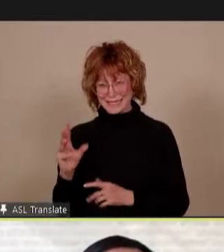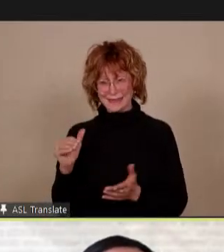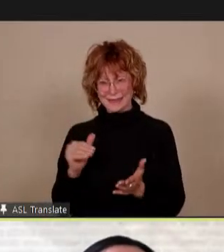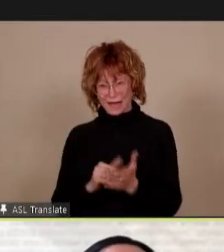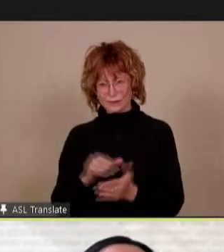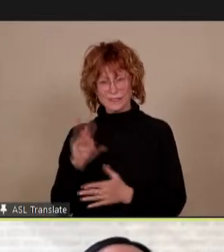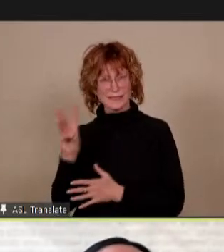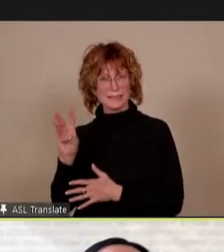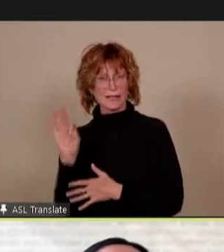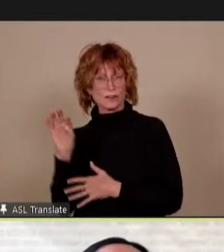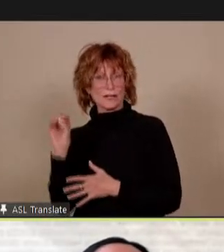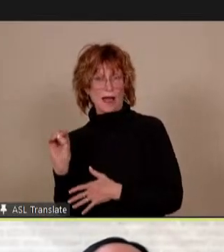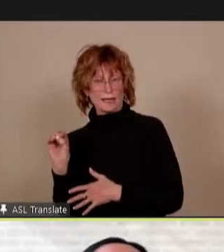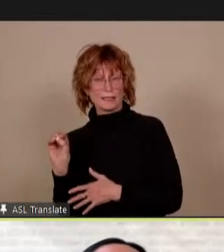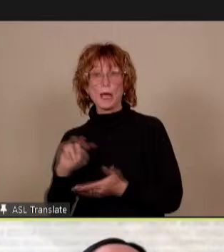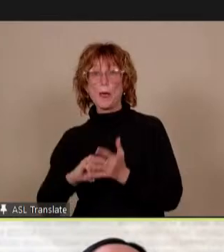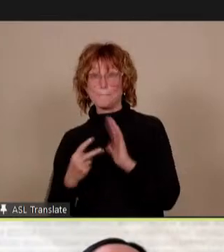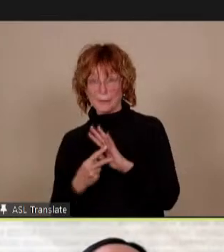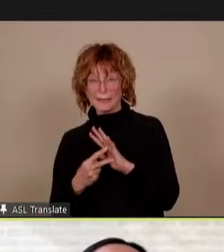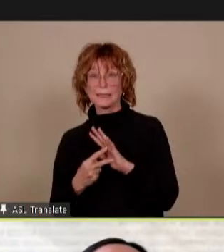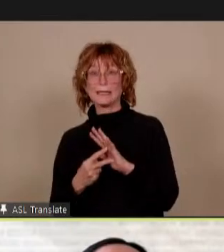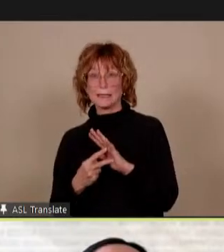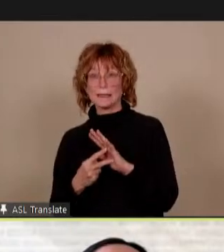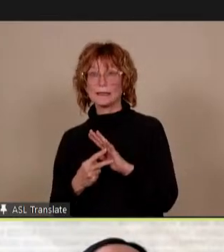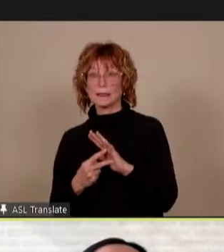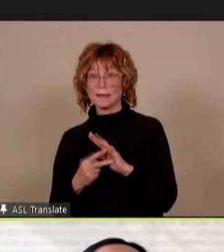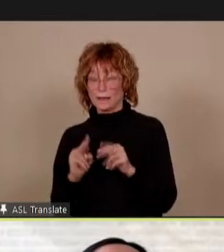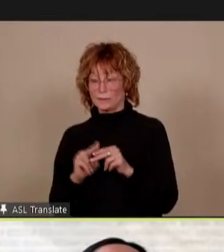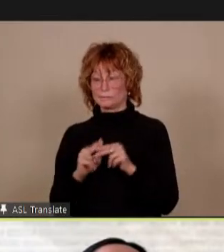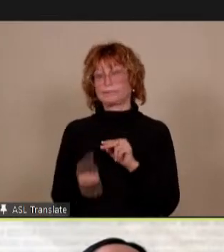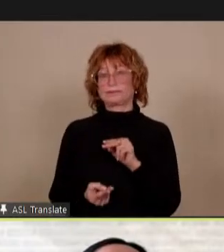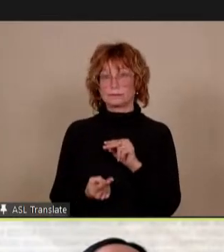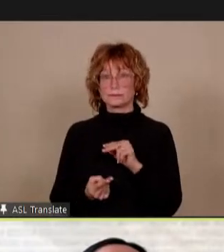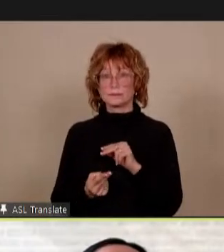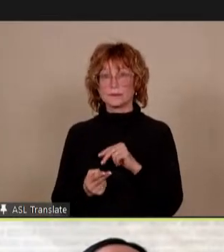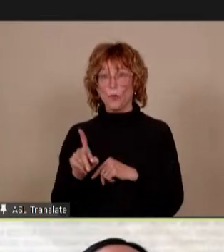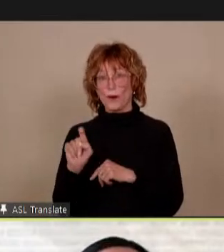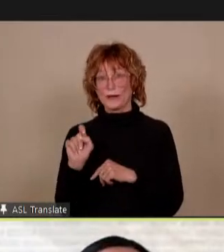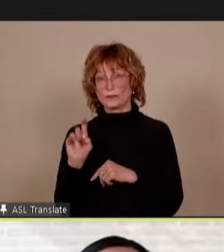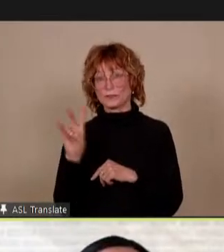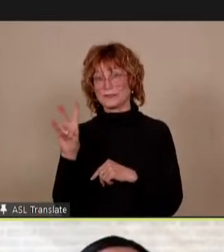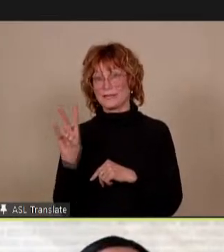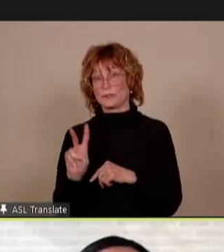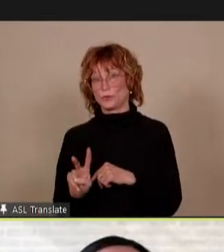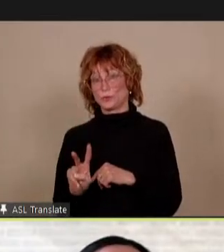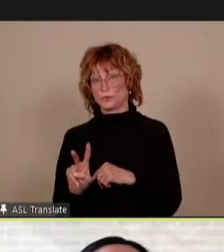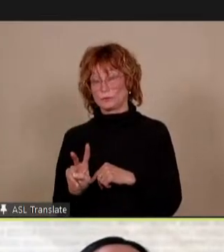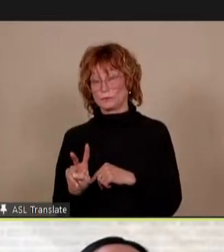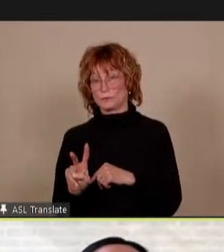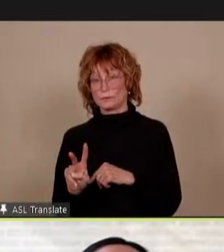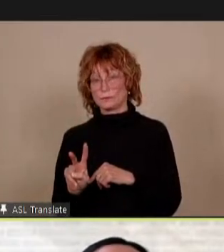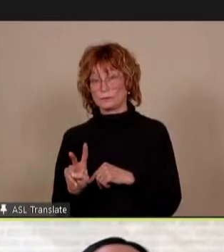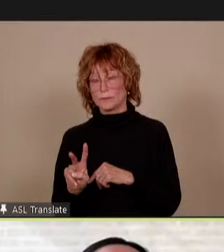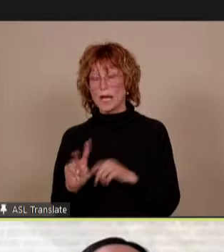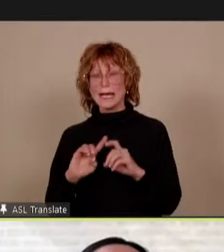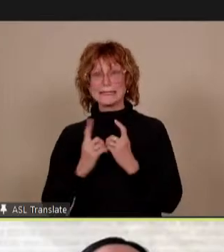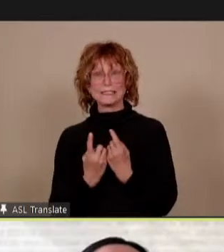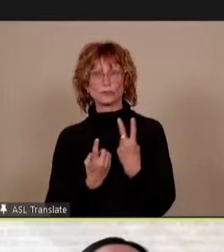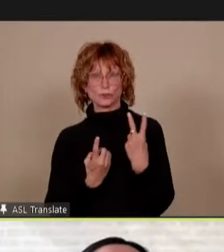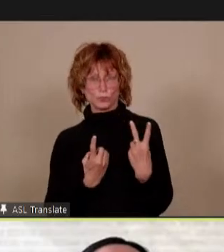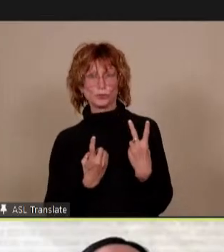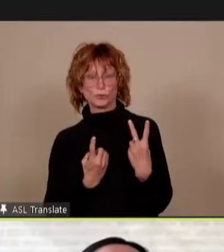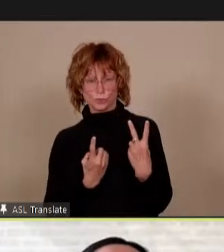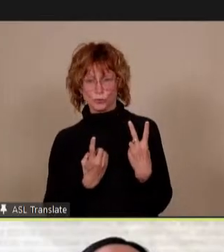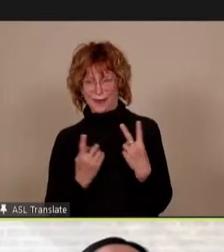16,690. So there was a loss from its existing population of 172. District 2 actually took